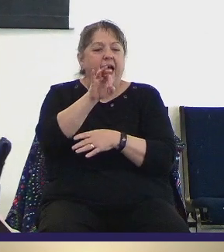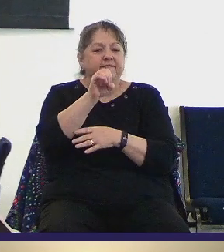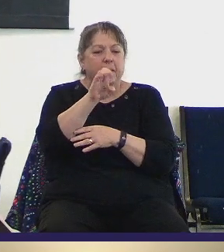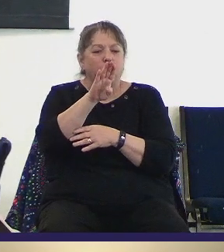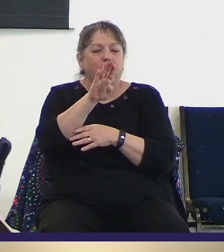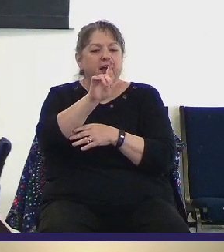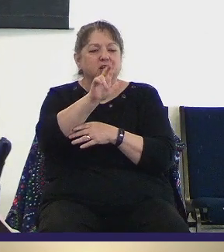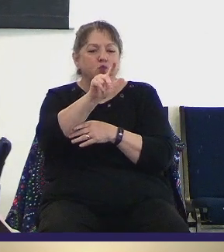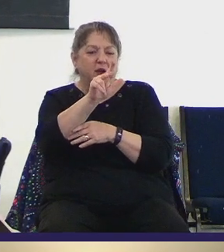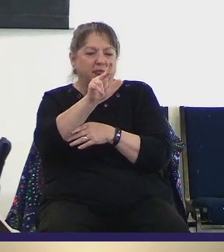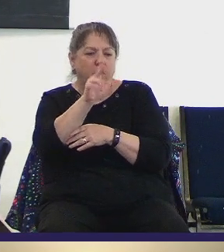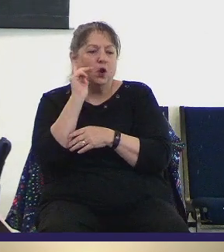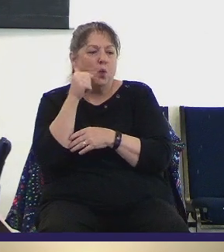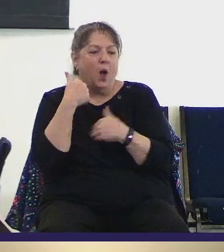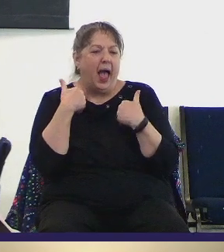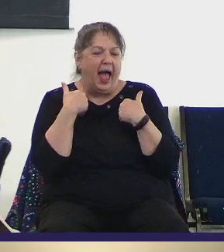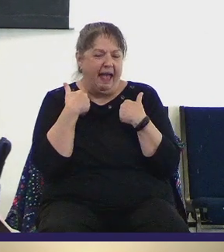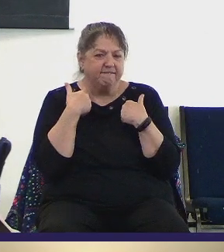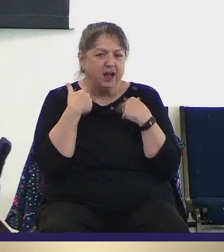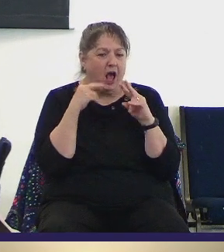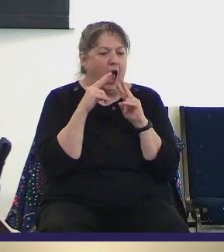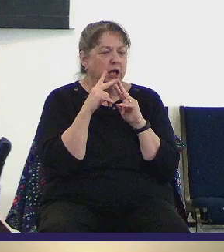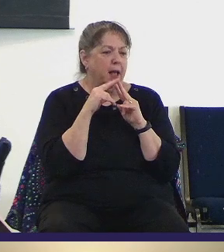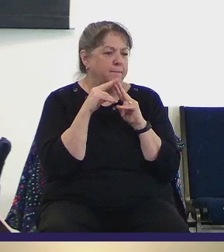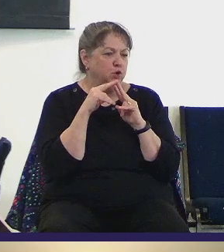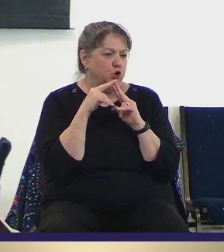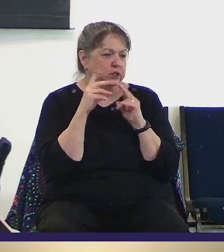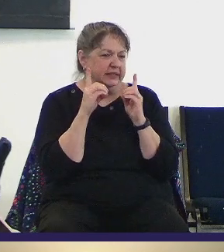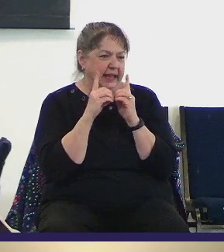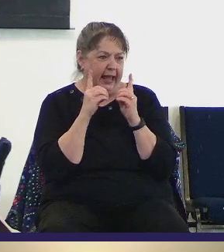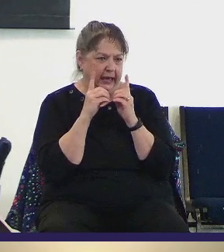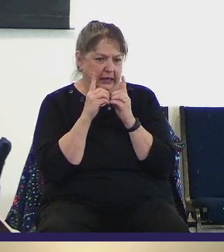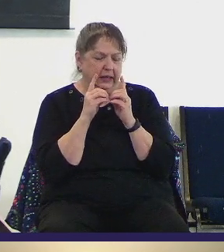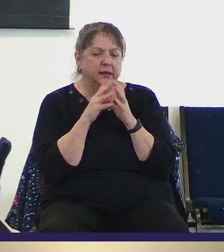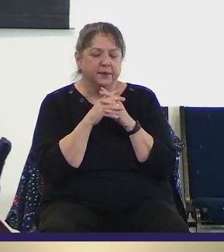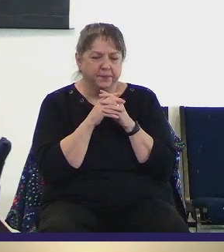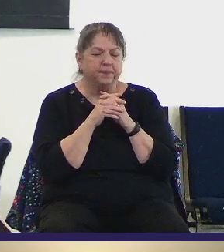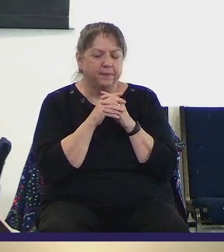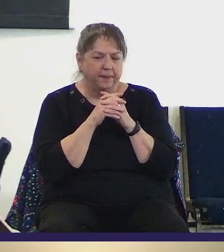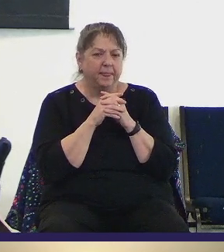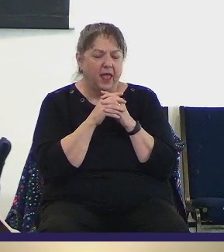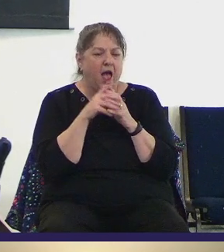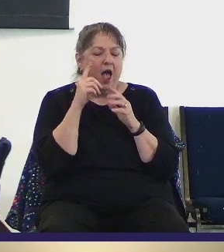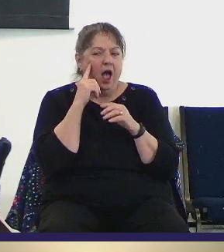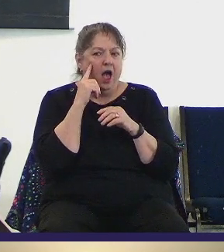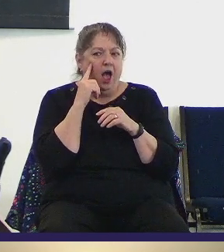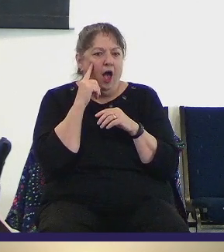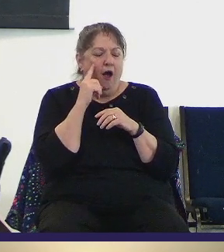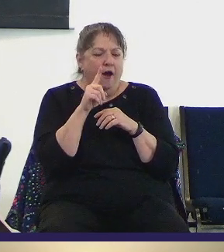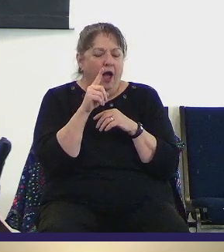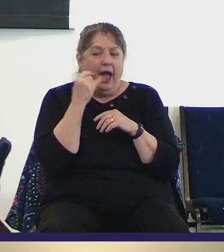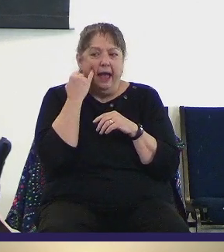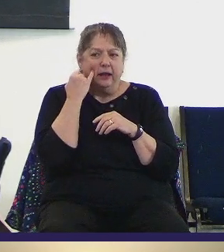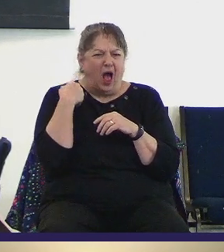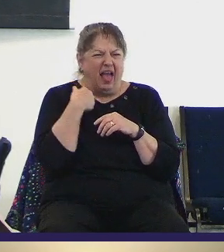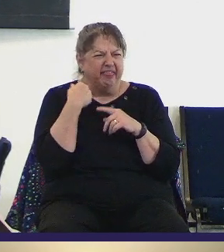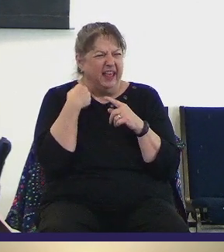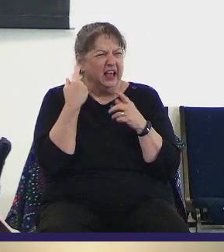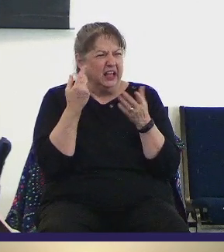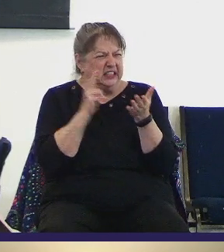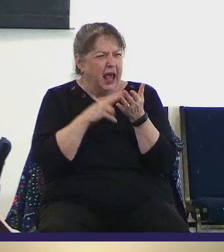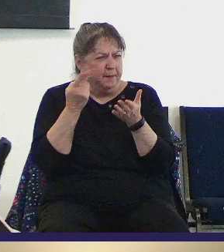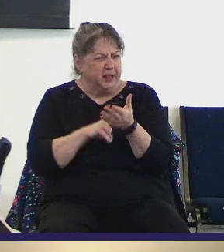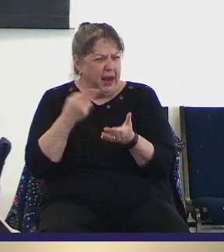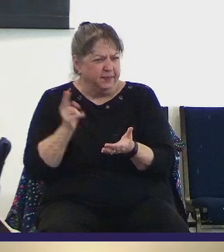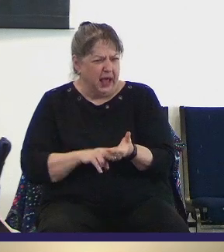So again, I need to know, we did send out that invite card, thing on the email. If you plan on going, let us know. If you can't